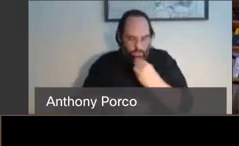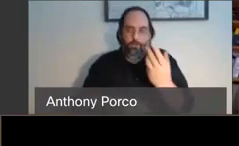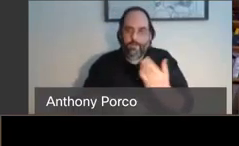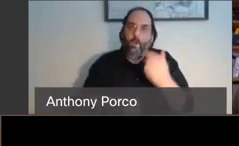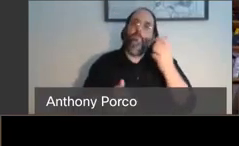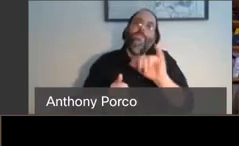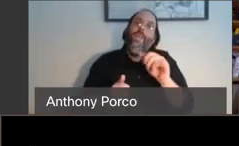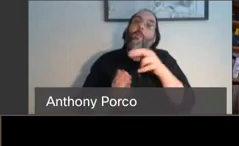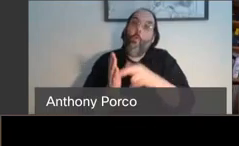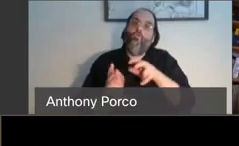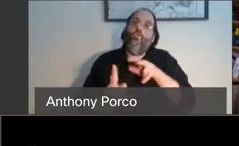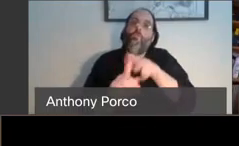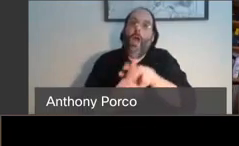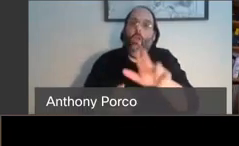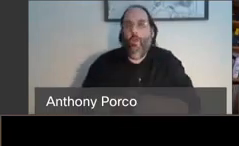life.